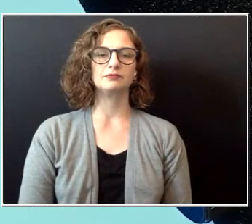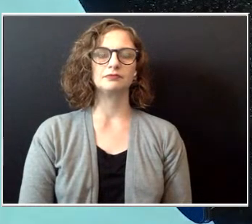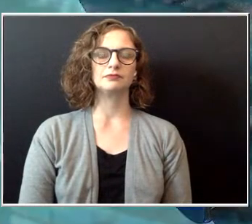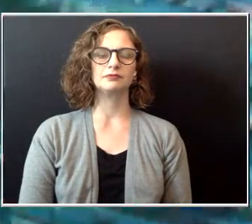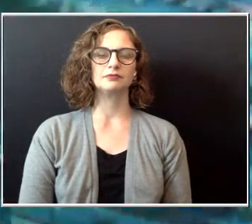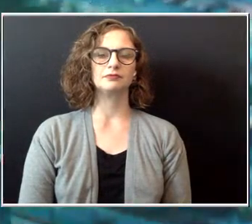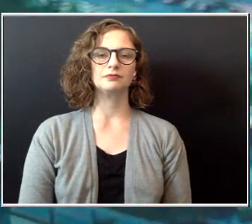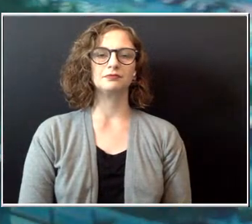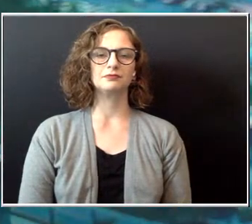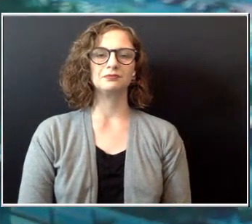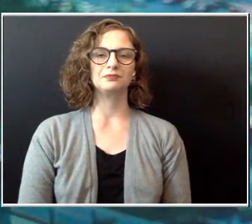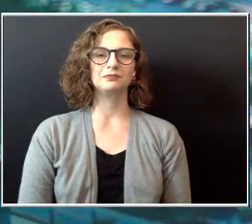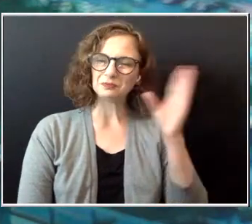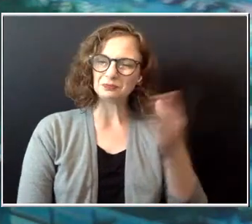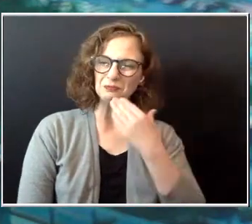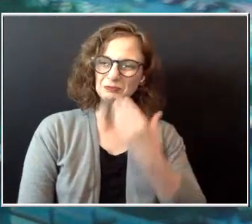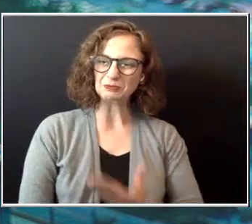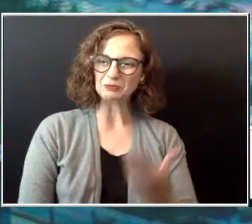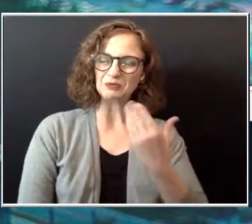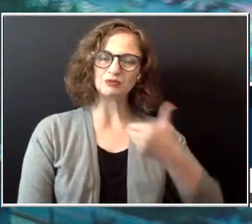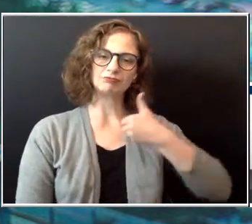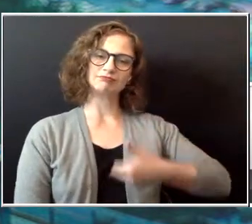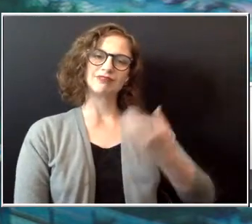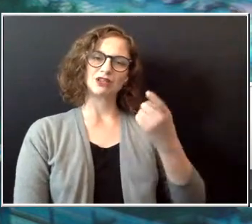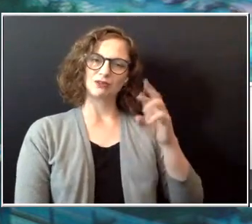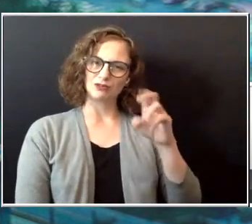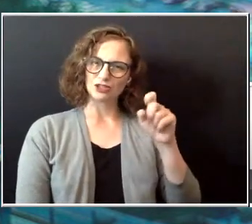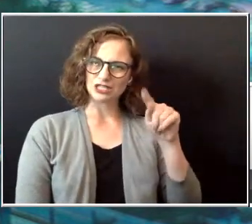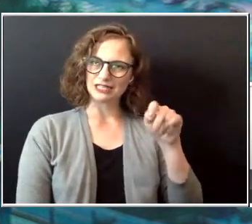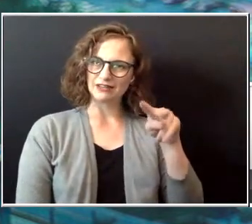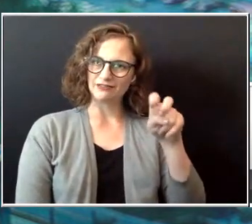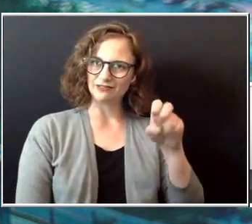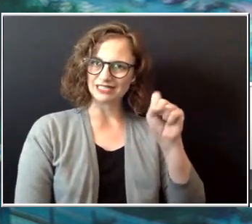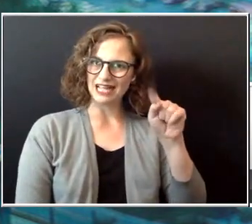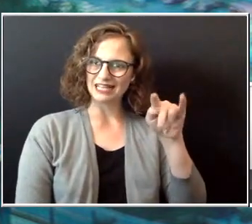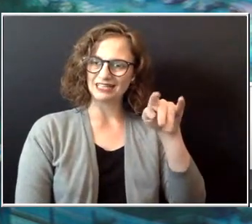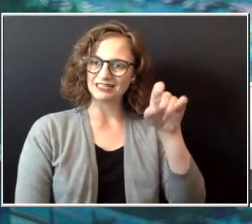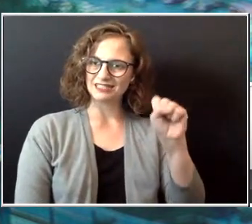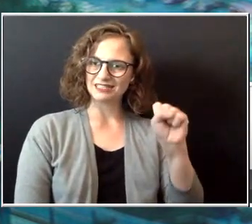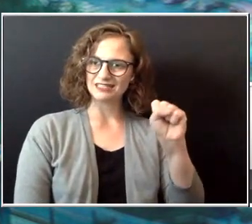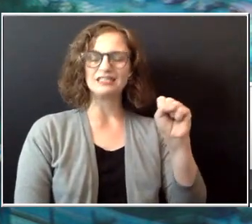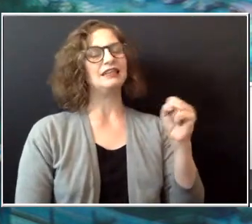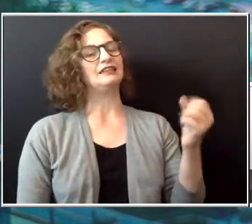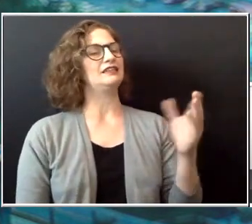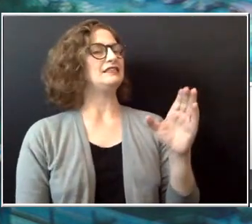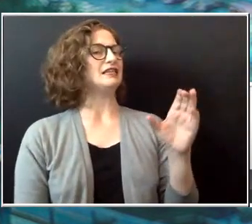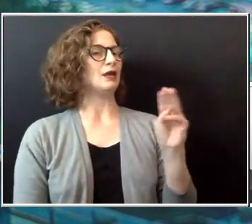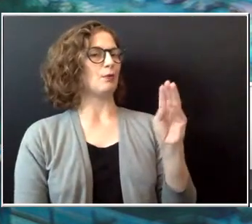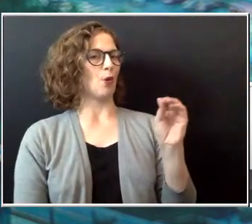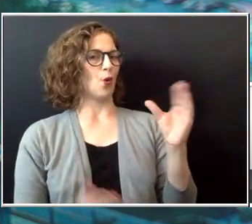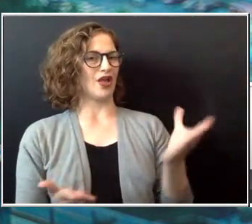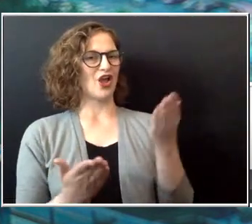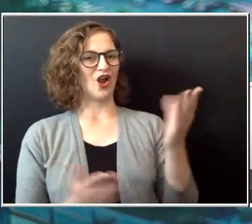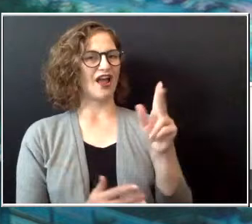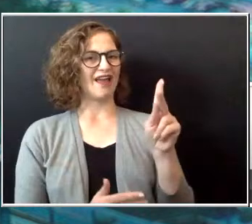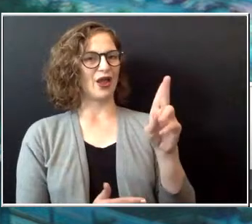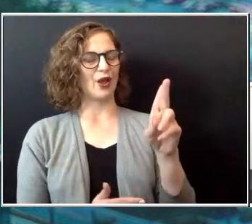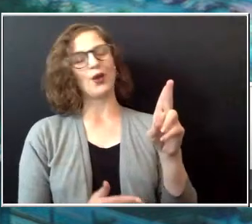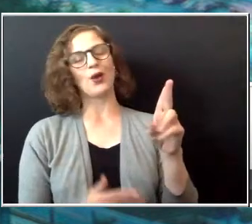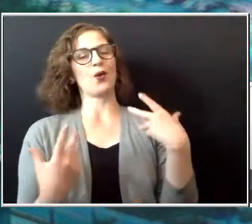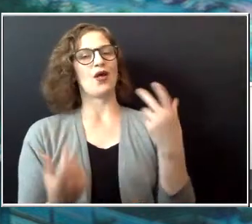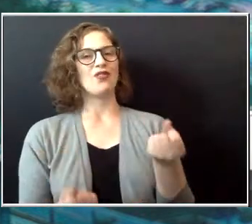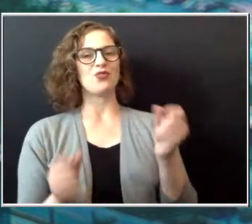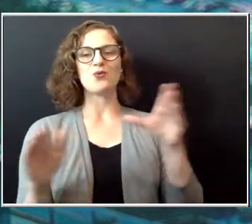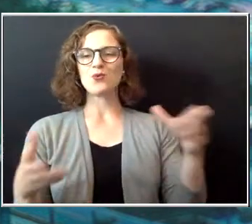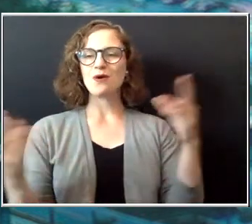Hey, good morning. I'm Dr. Steve Stites, Chief Medical Officer here at the University of Kansas Health System. Welcome back to Open Mics with Dr. Stites.